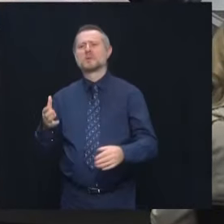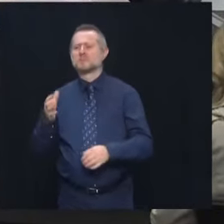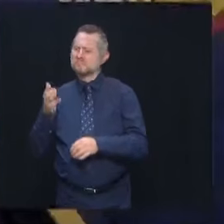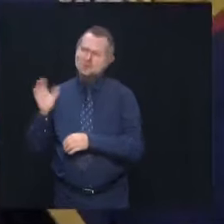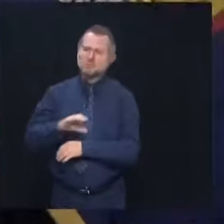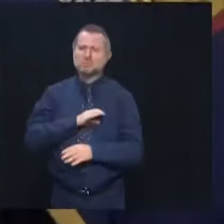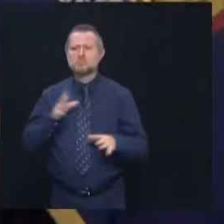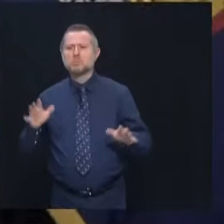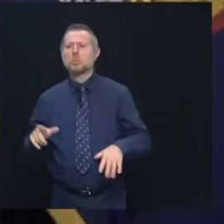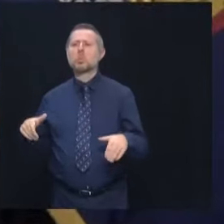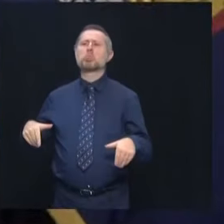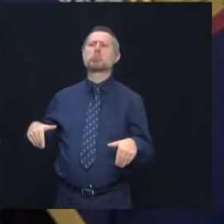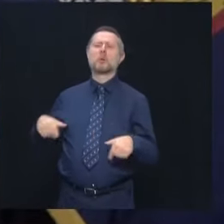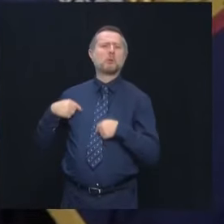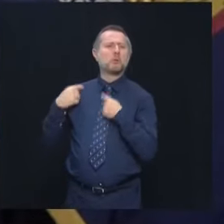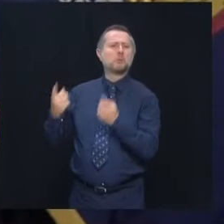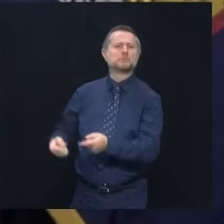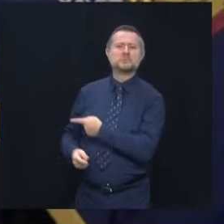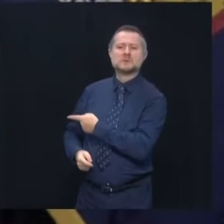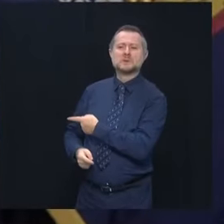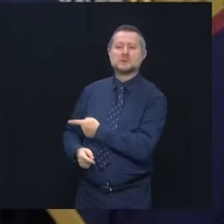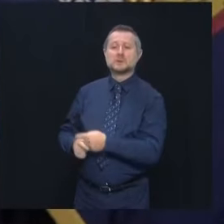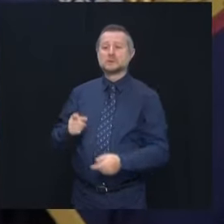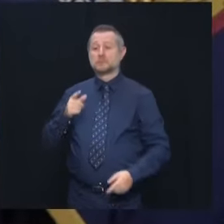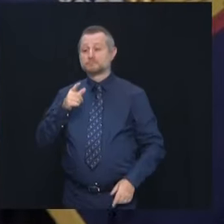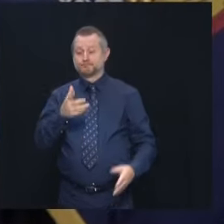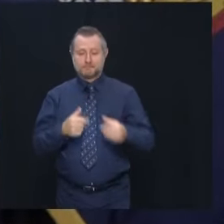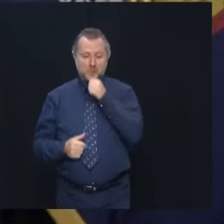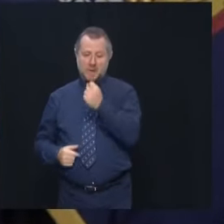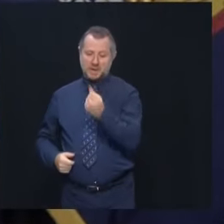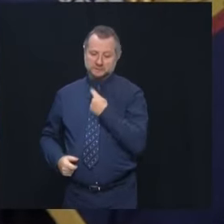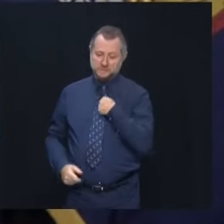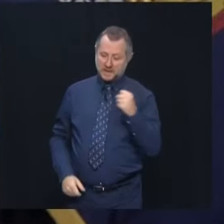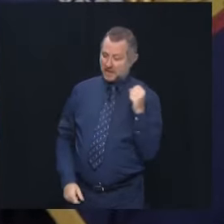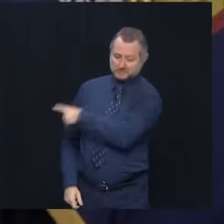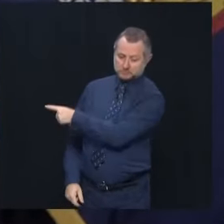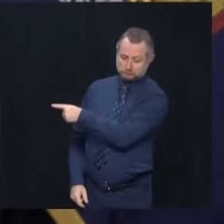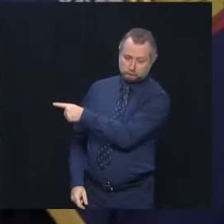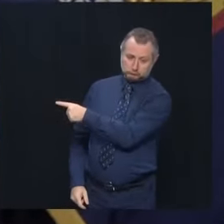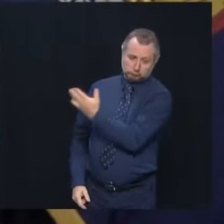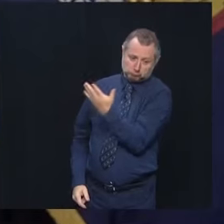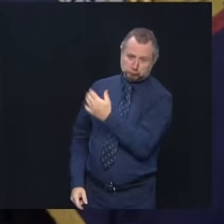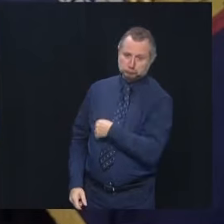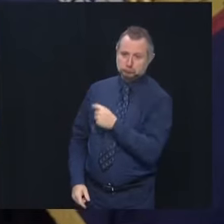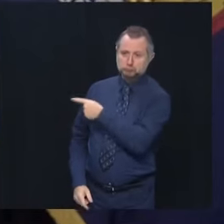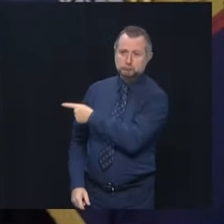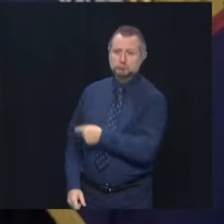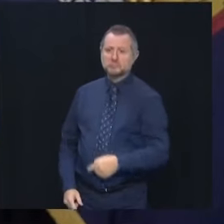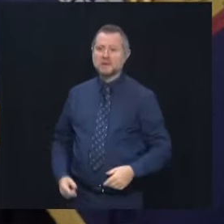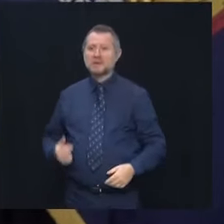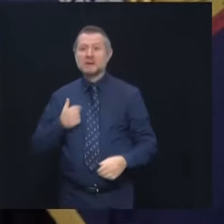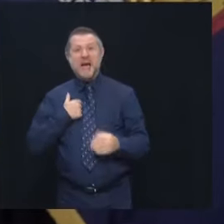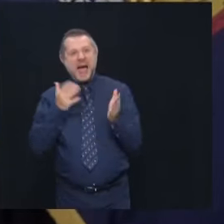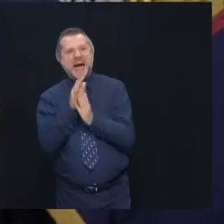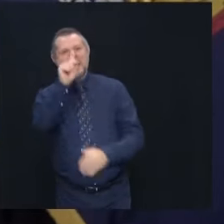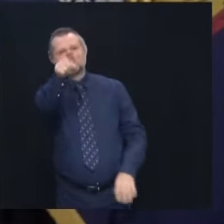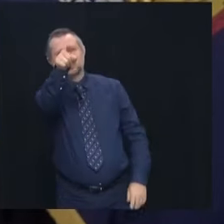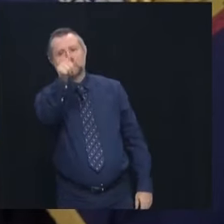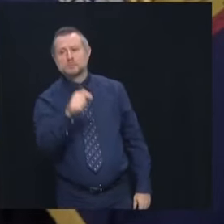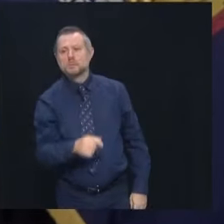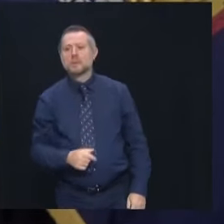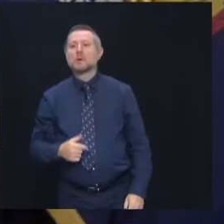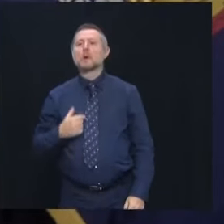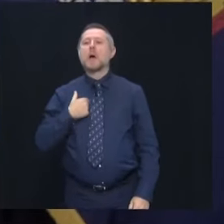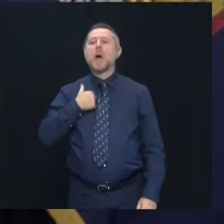these things? You'd have to ask the mayor. But I'm asking you. I know you are asking me, and that's why I am saying